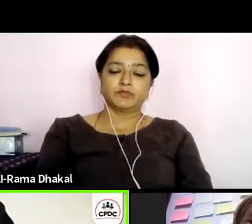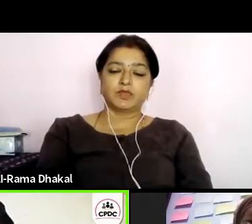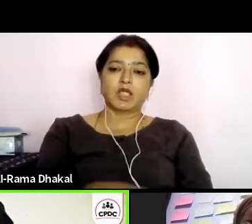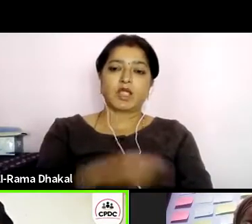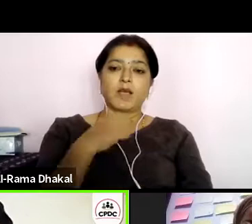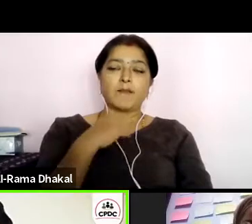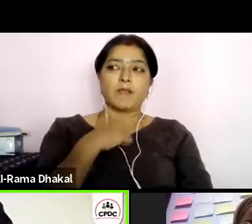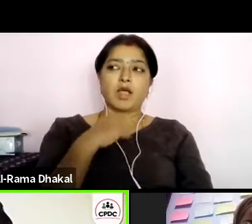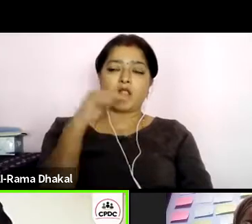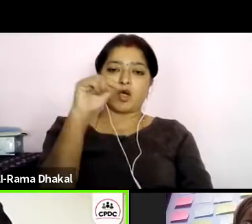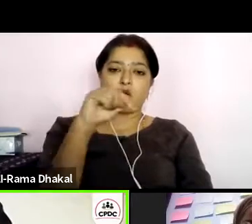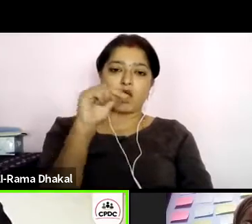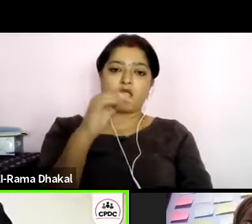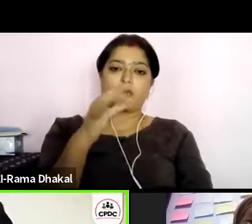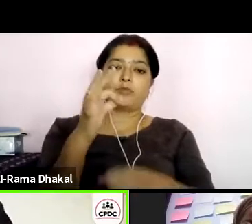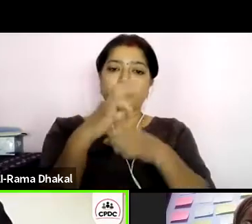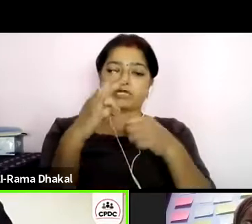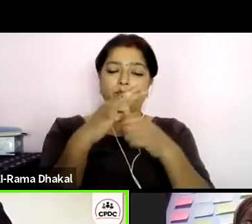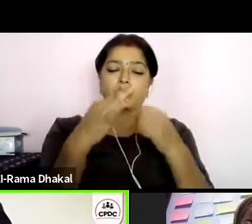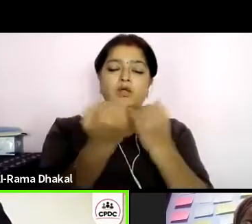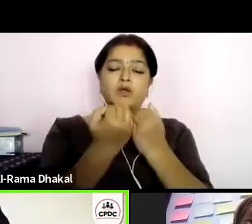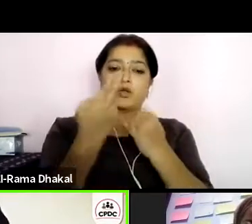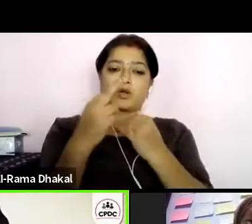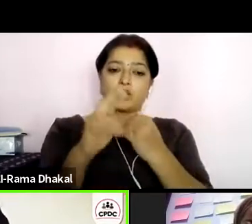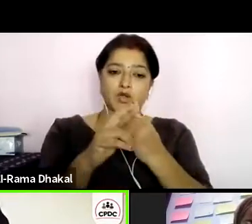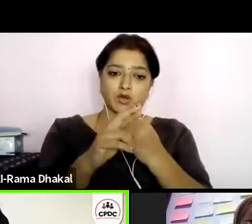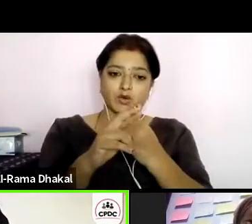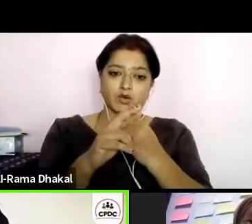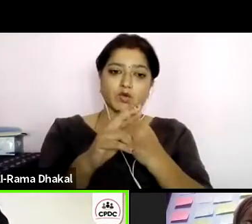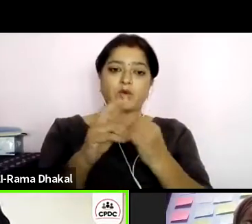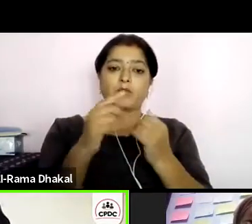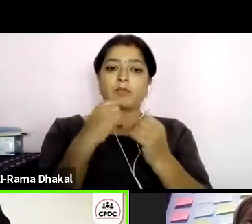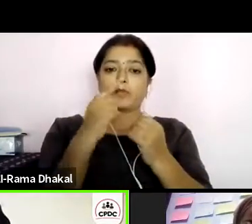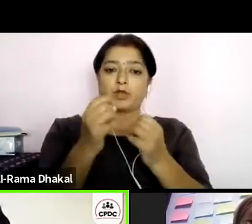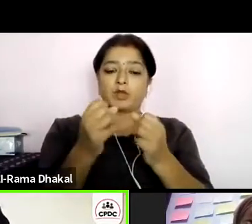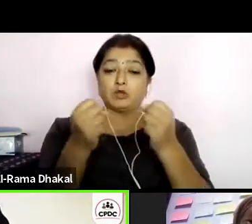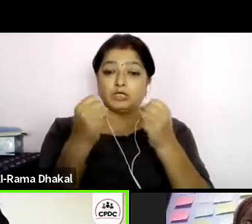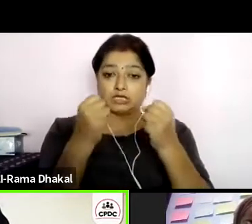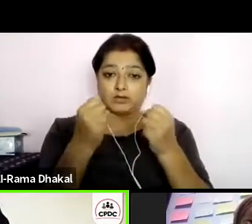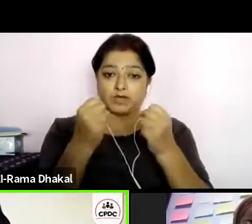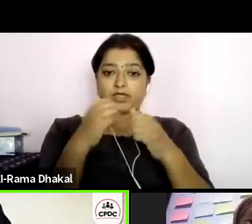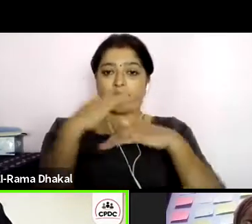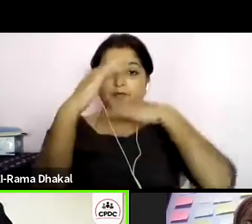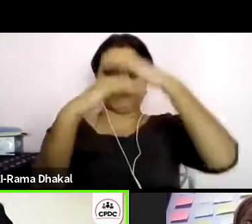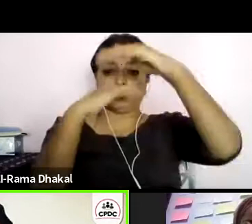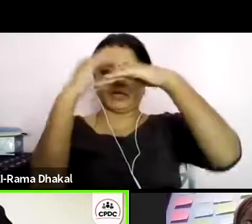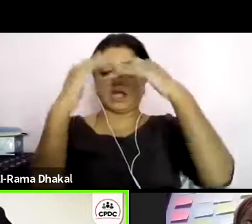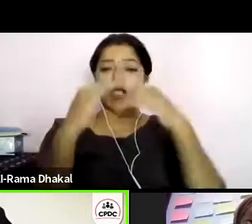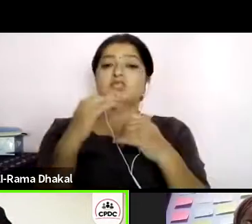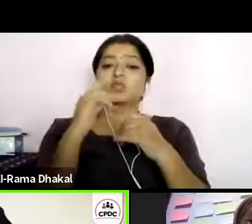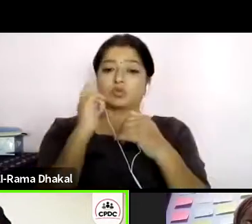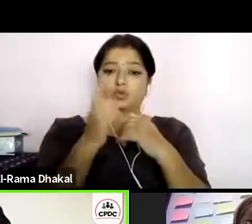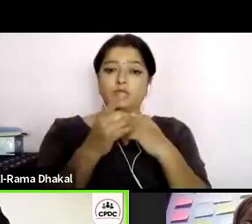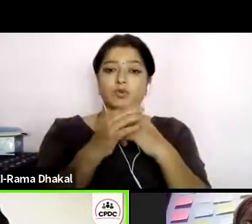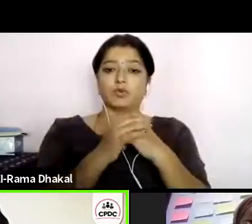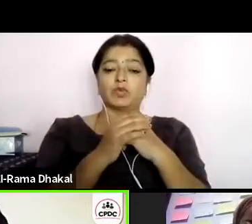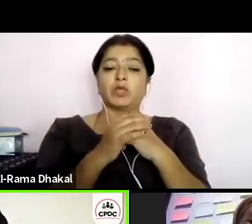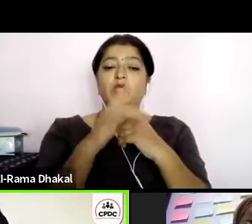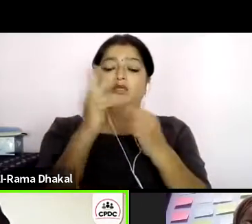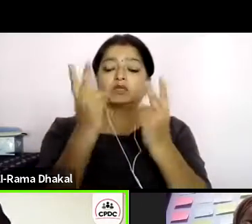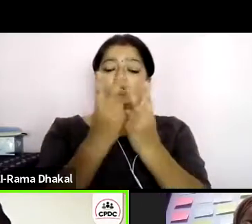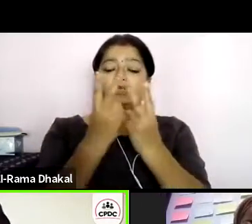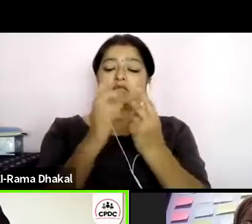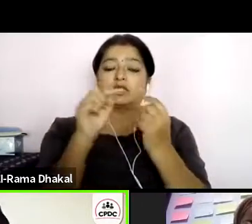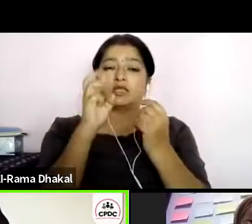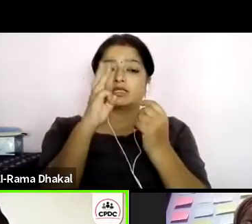about teaching the NGOs or the fellow partners how to do grant writing, and then how to do your project management and